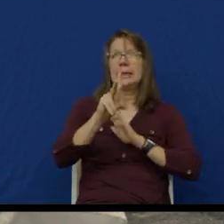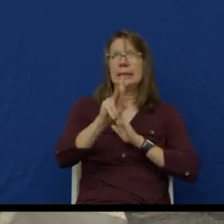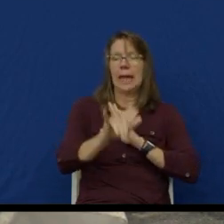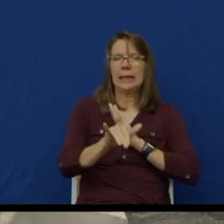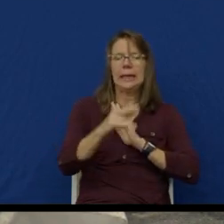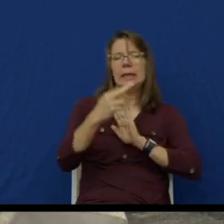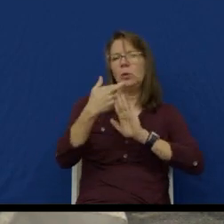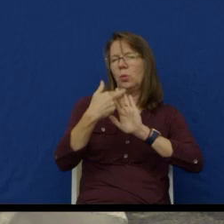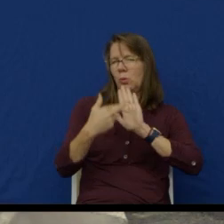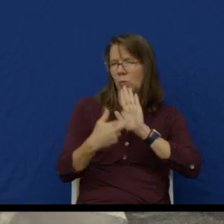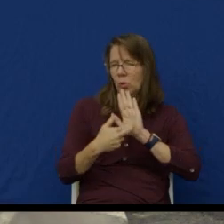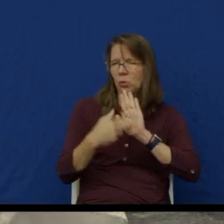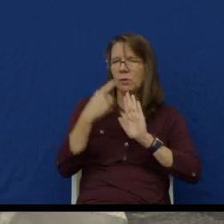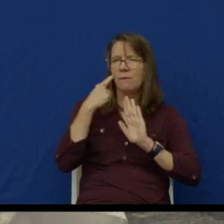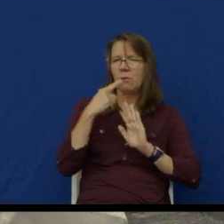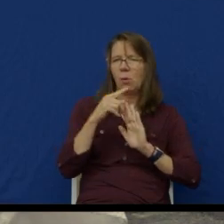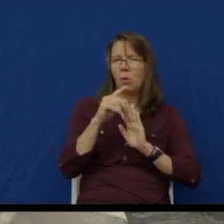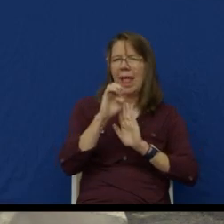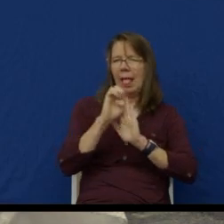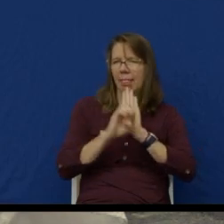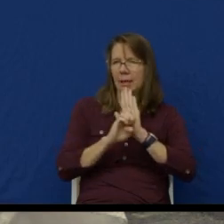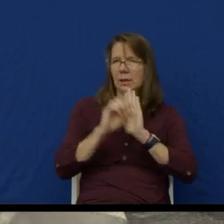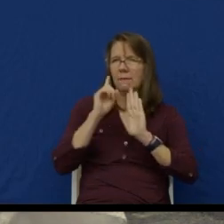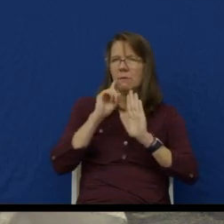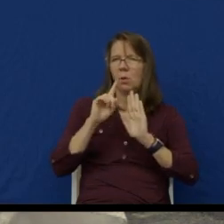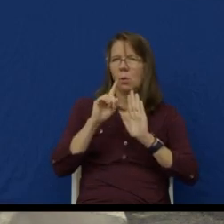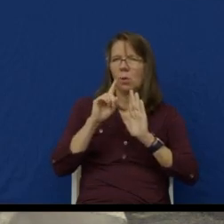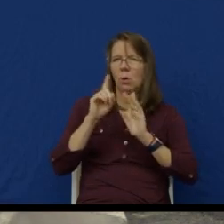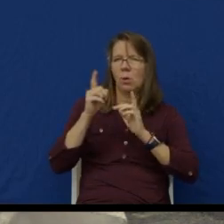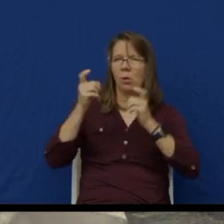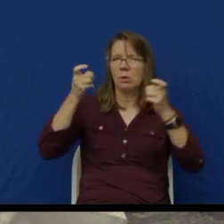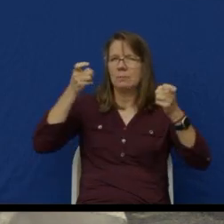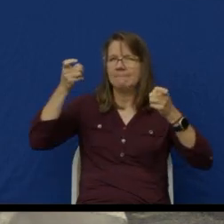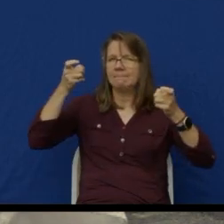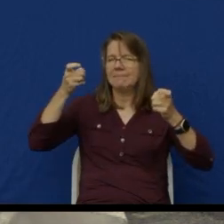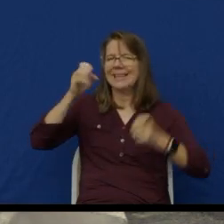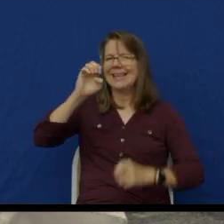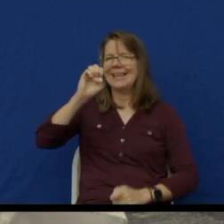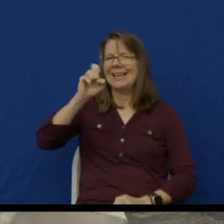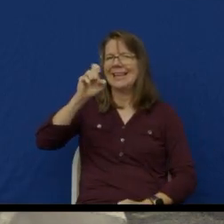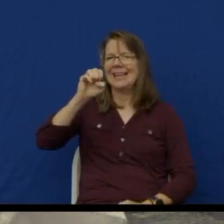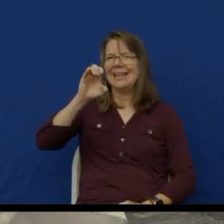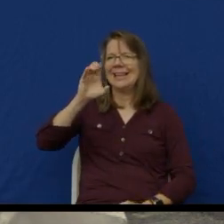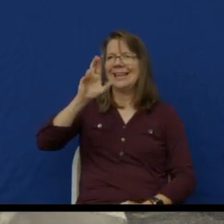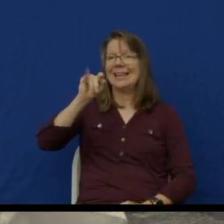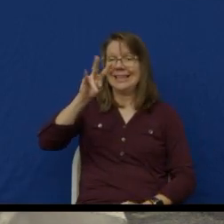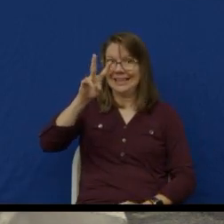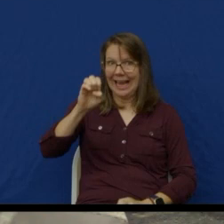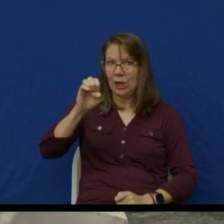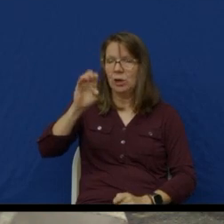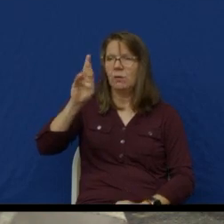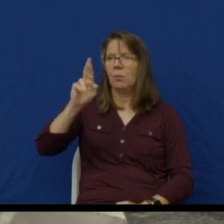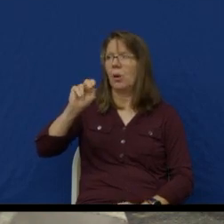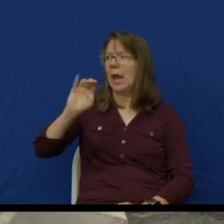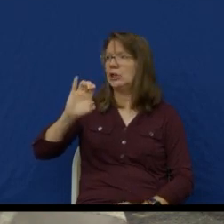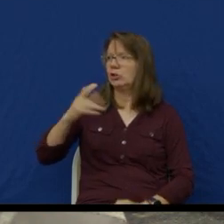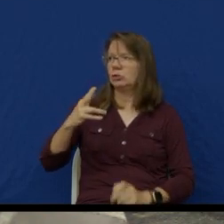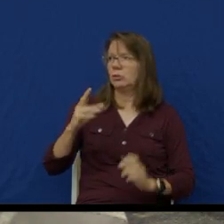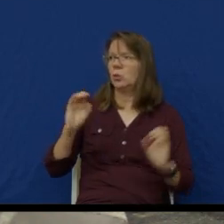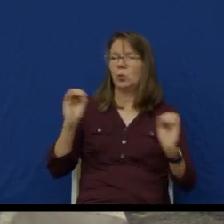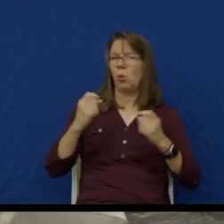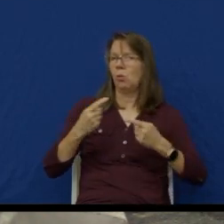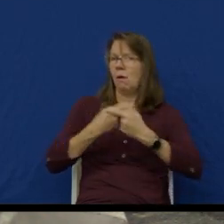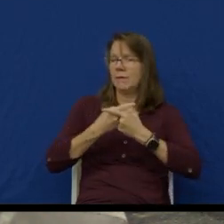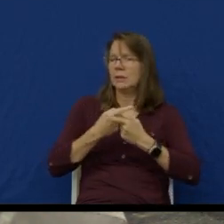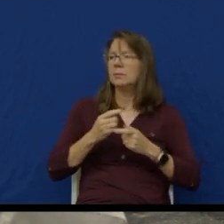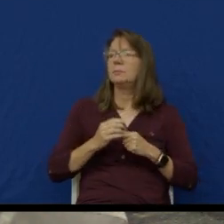rules for ethics for the executive branch. Happy to answer any questions that you may have. Thank you. Thank you,